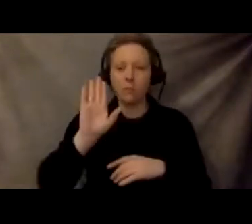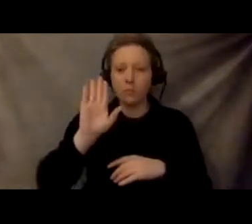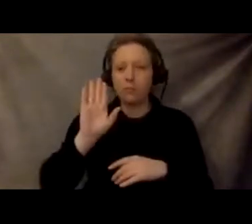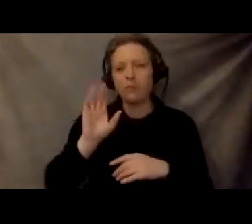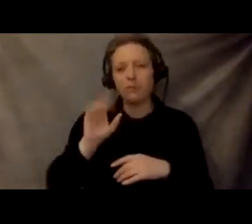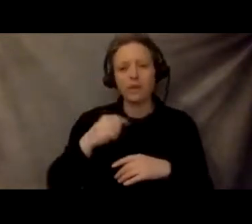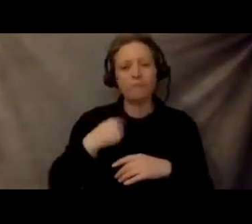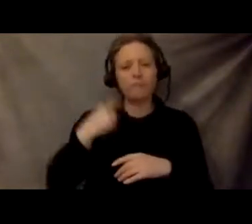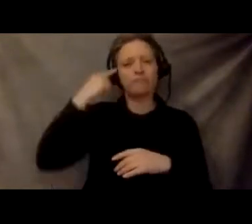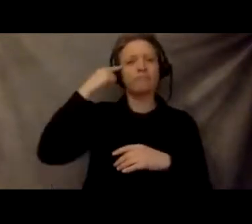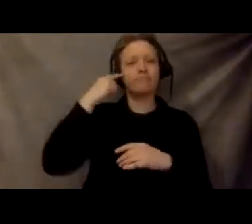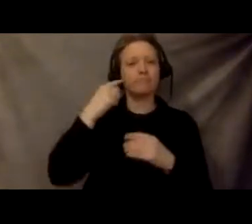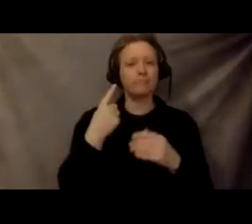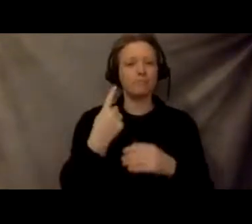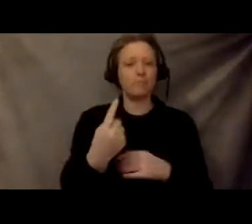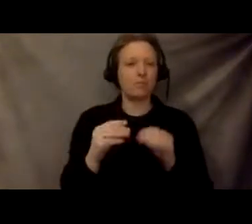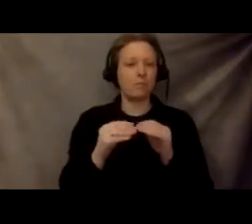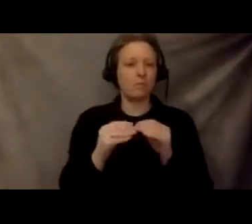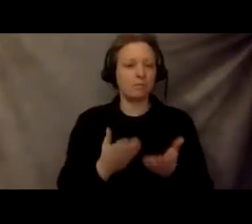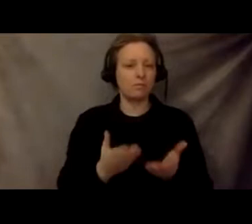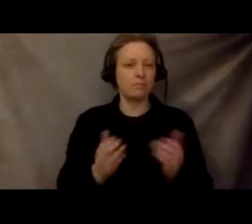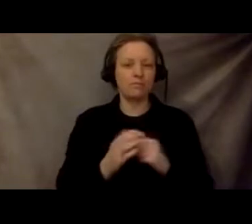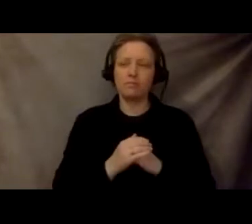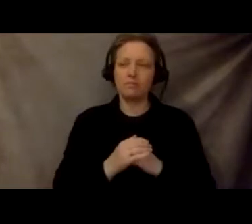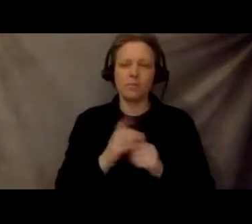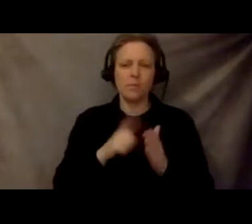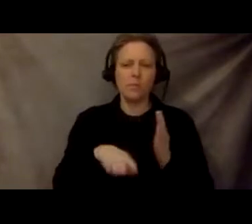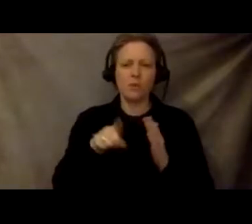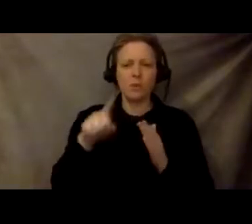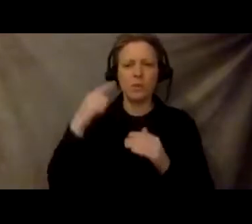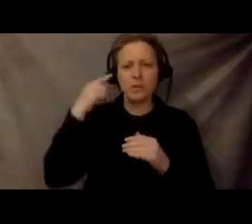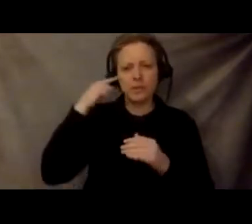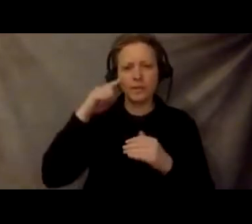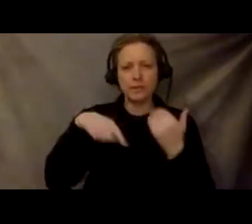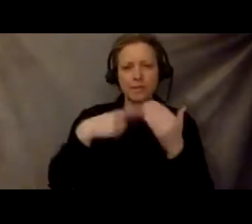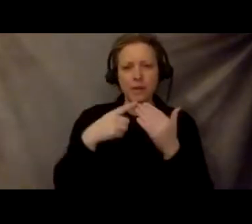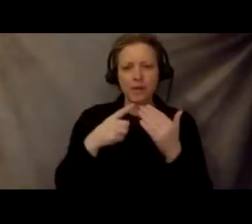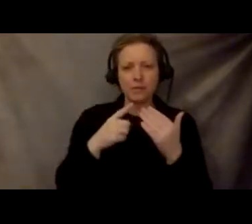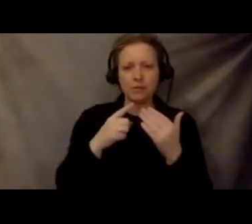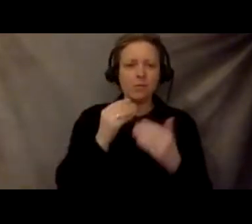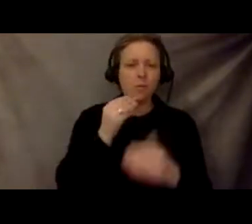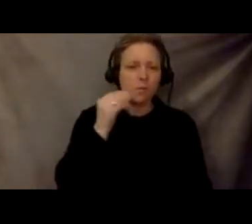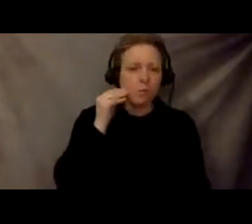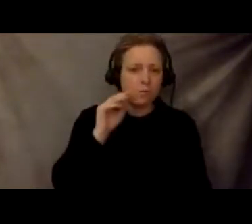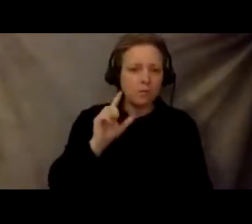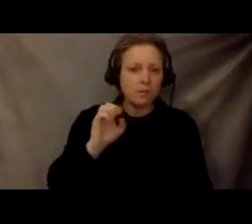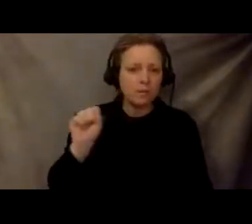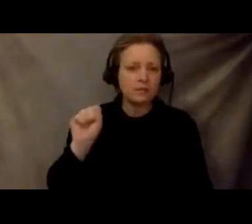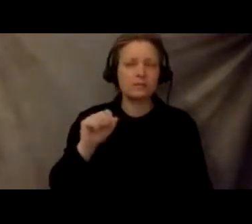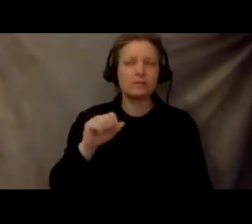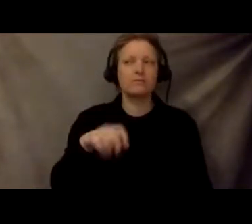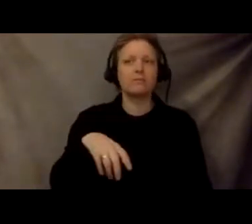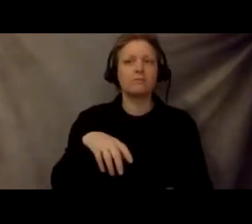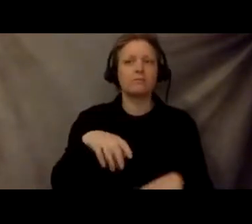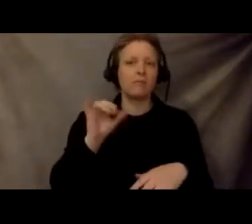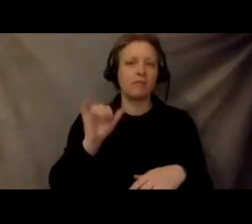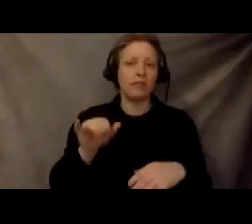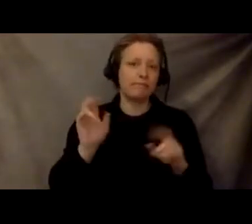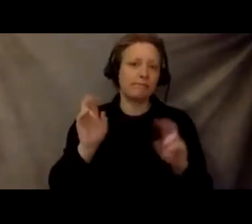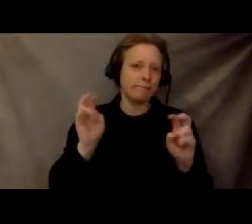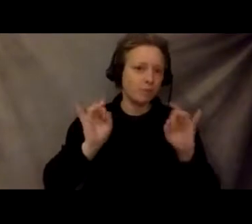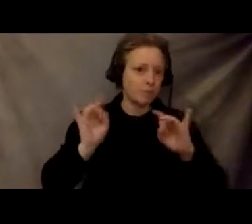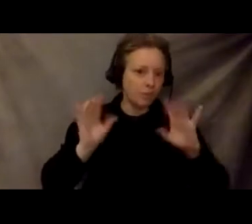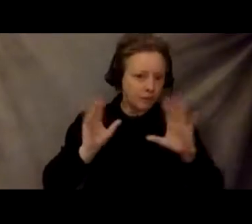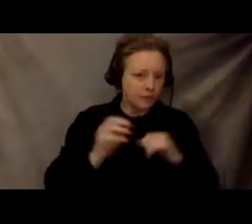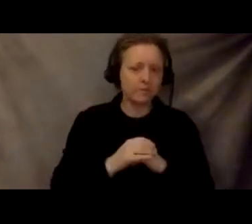houselessness, I guess it's called? How, besides housing, what is the county going to do?